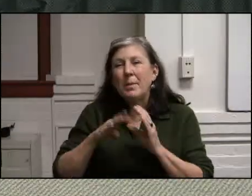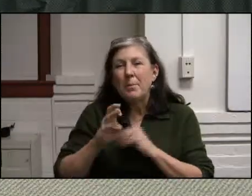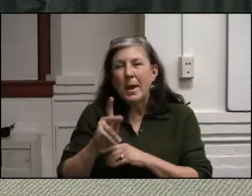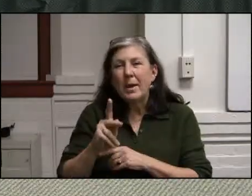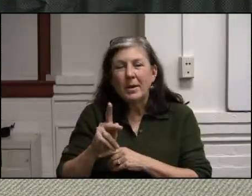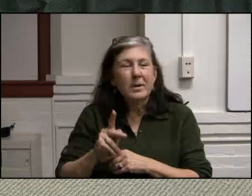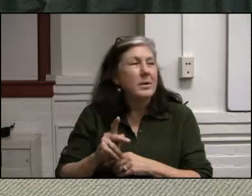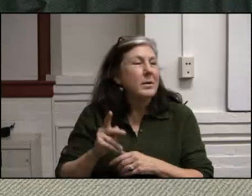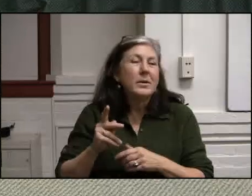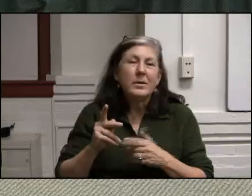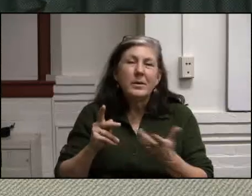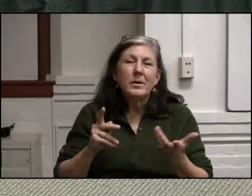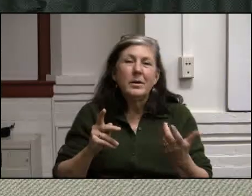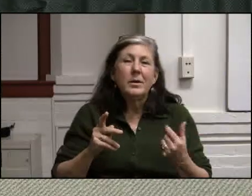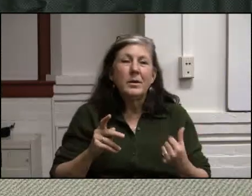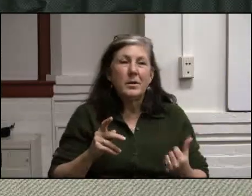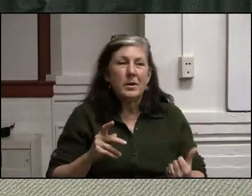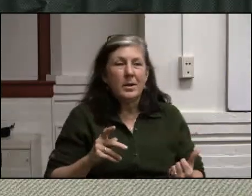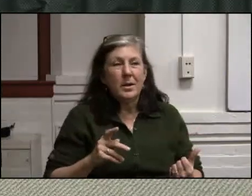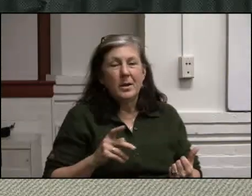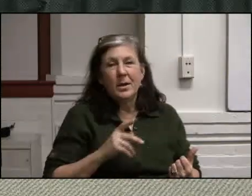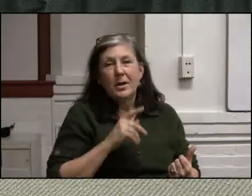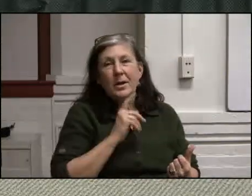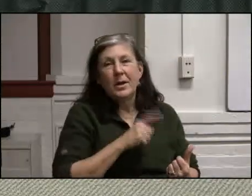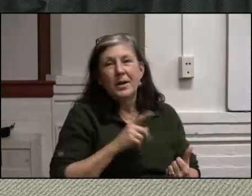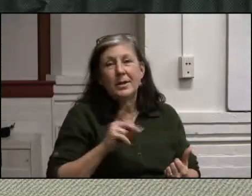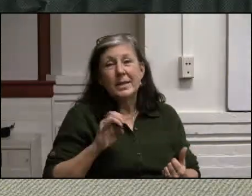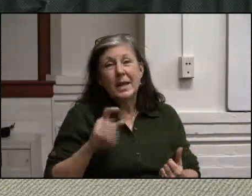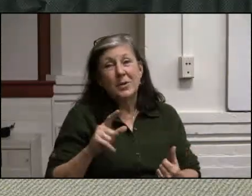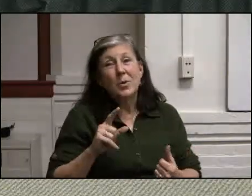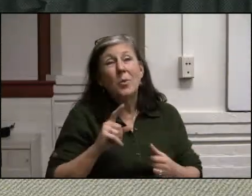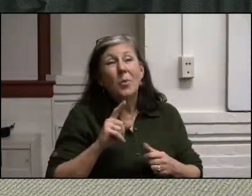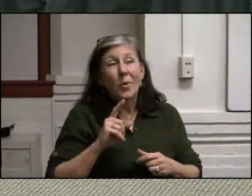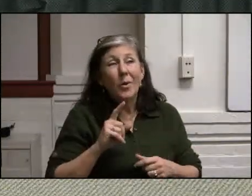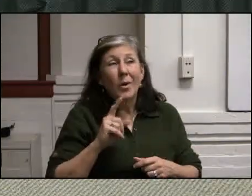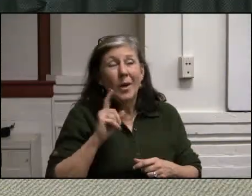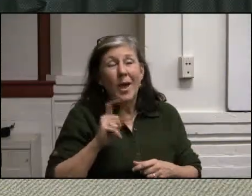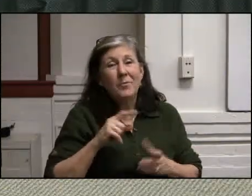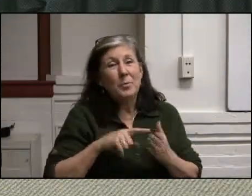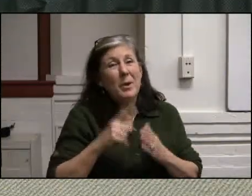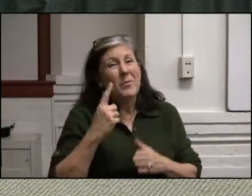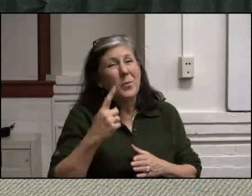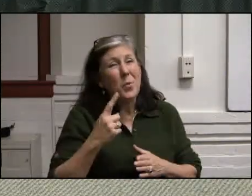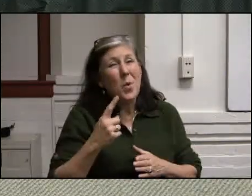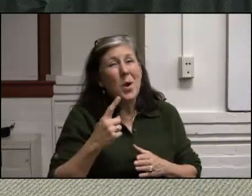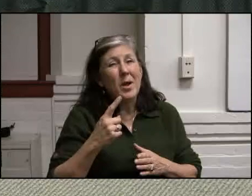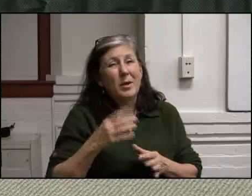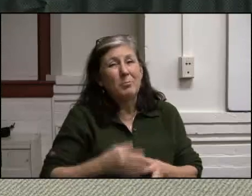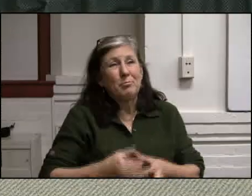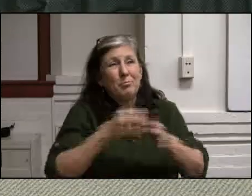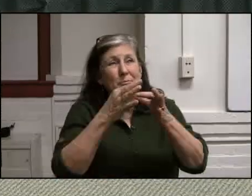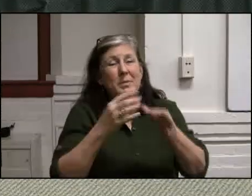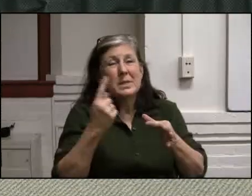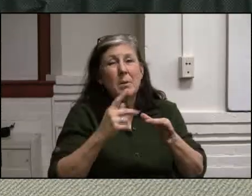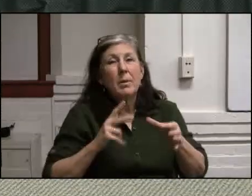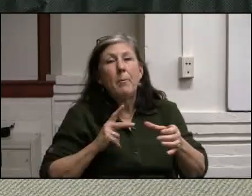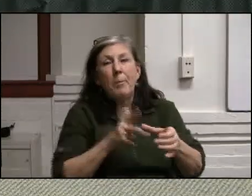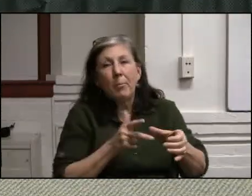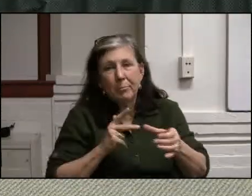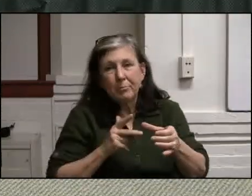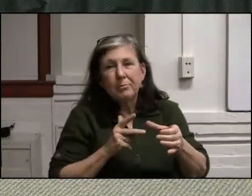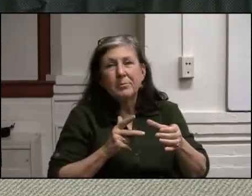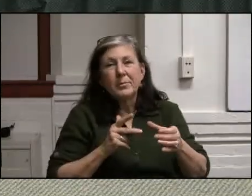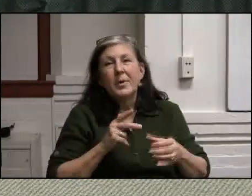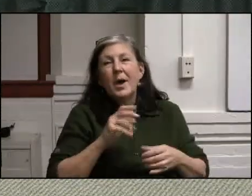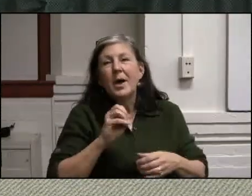We do have some repair costs coming up though, because somebody hit the last one on the west side of Main Street before you get to Elliott,